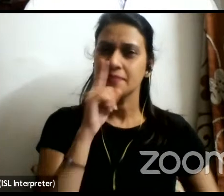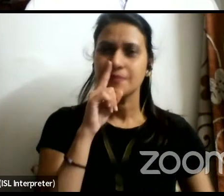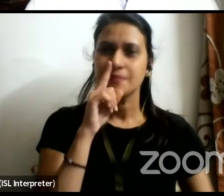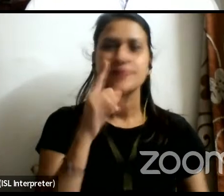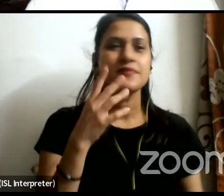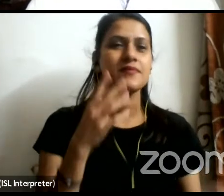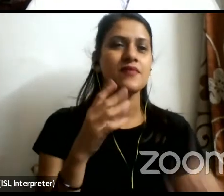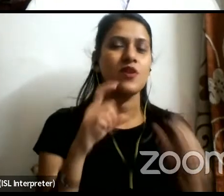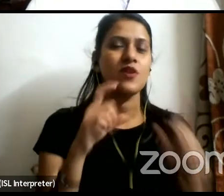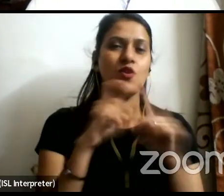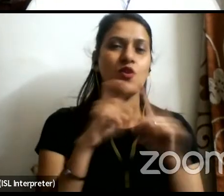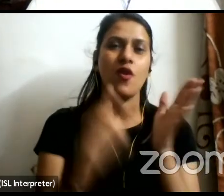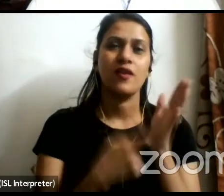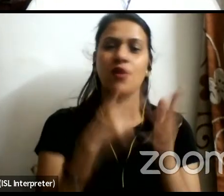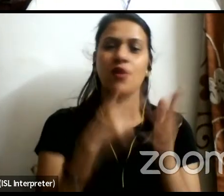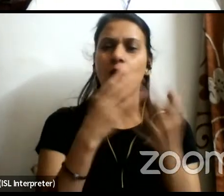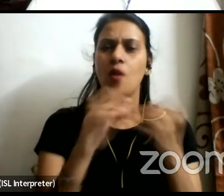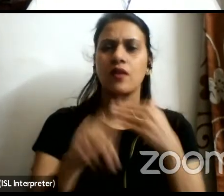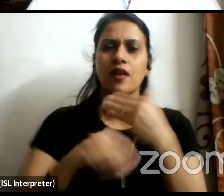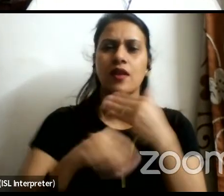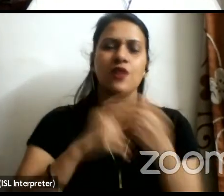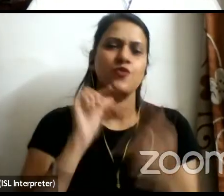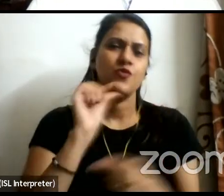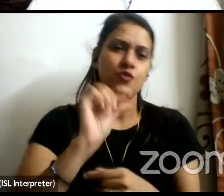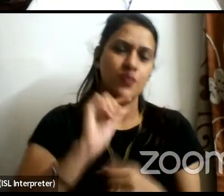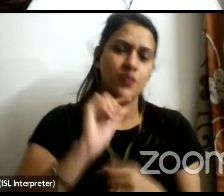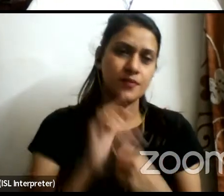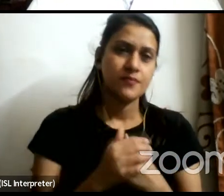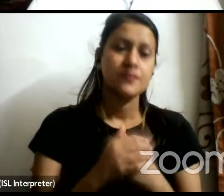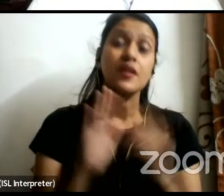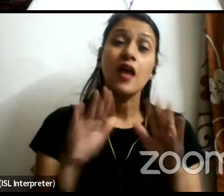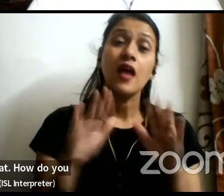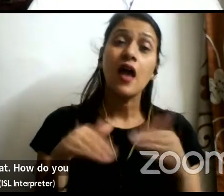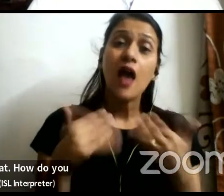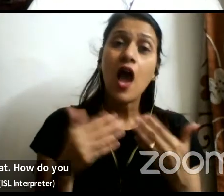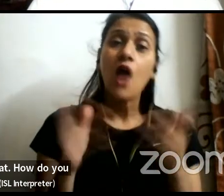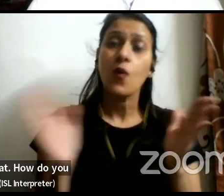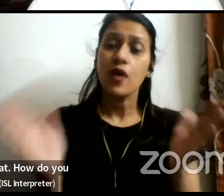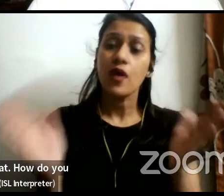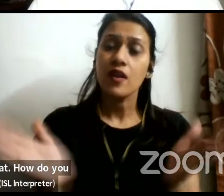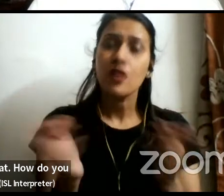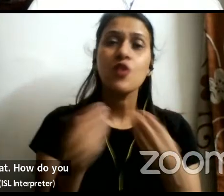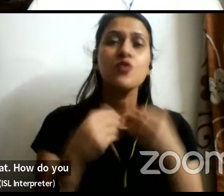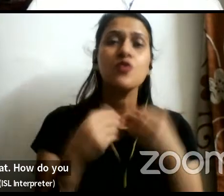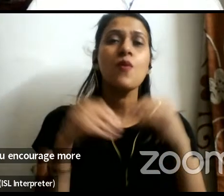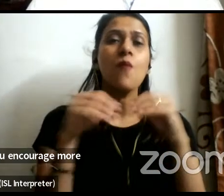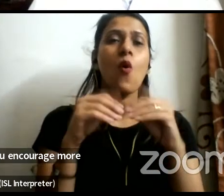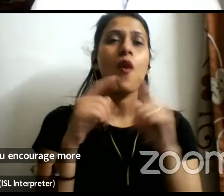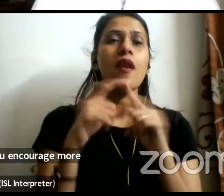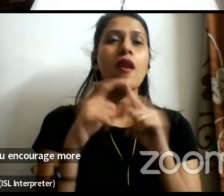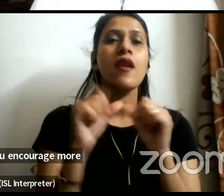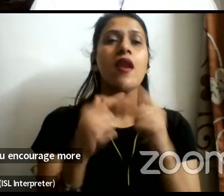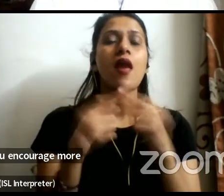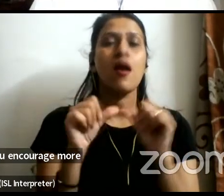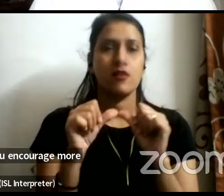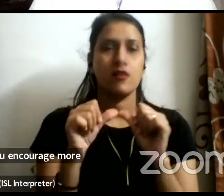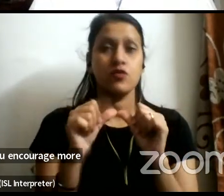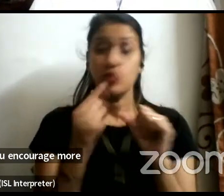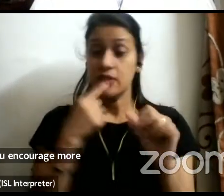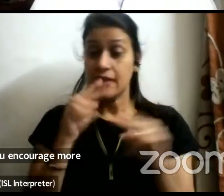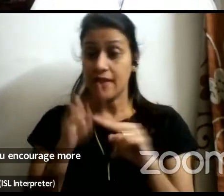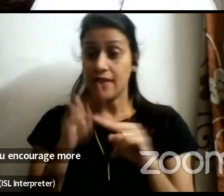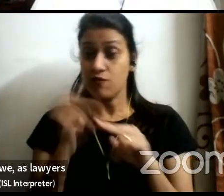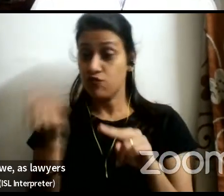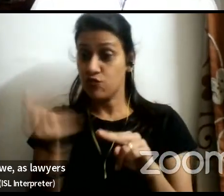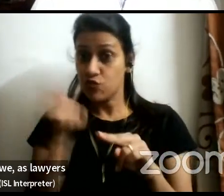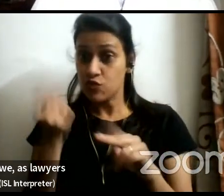agreement with Rahul, everything he said, but I'll also say that how do you encourage more data is also by using more data. So I think we as lawyers, or